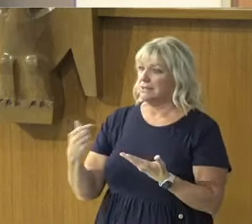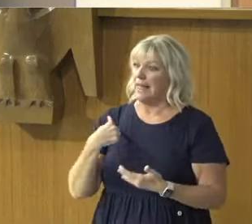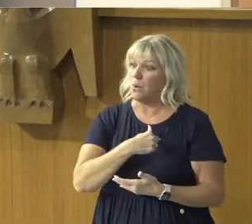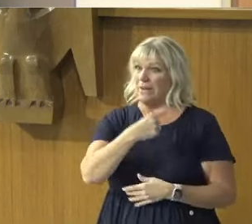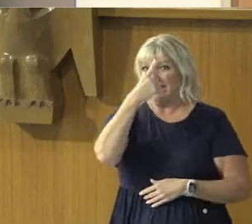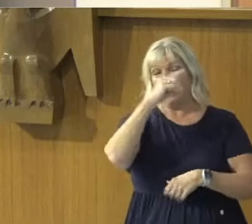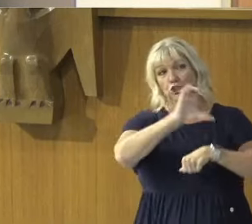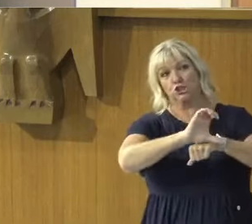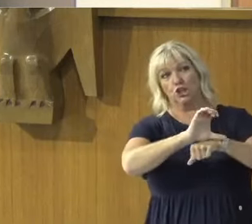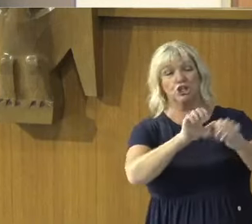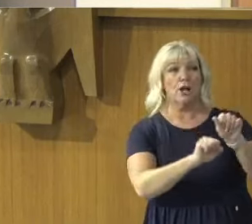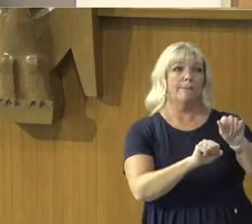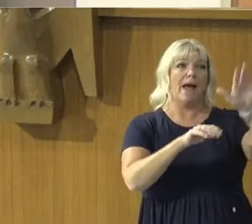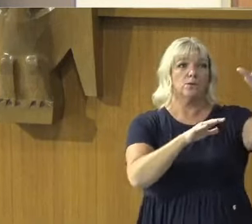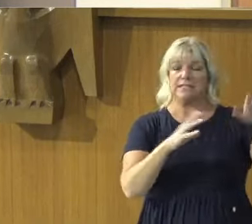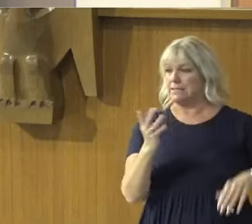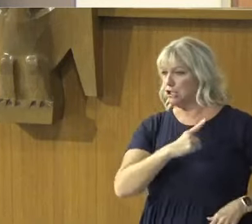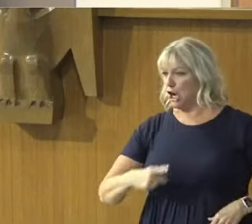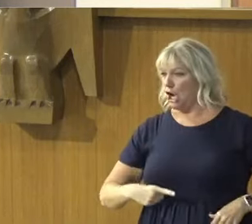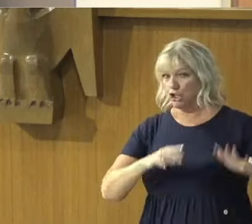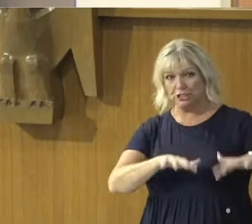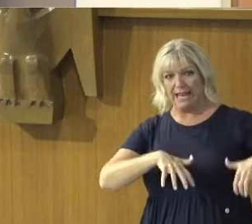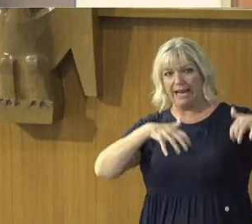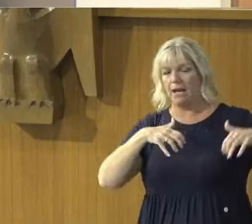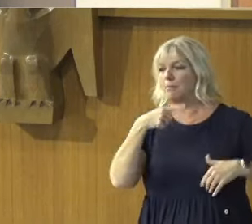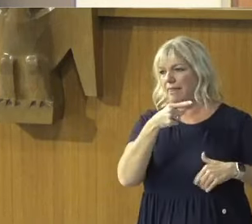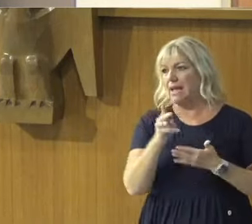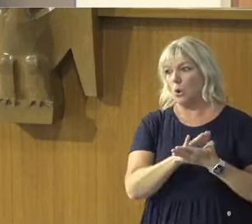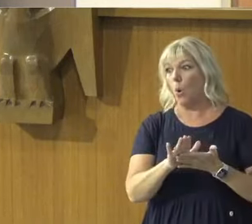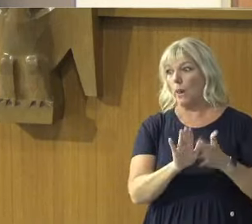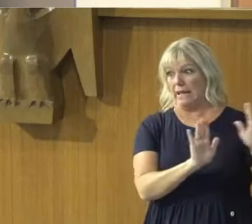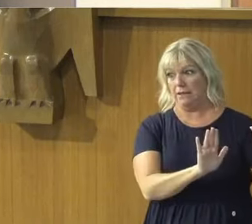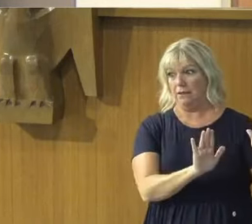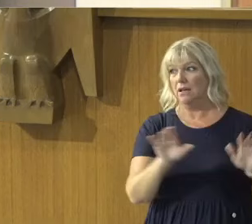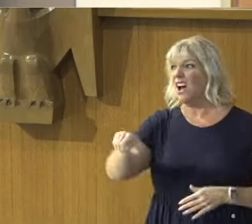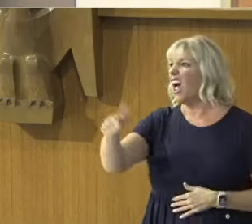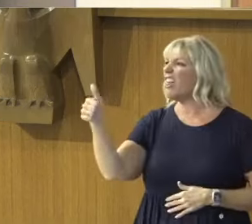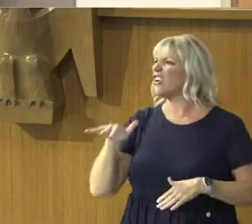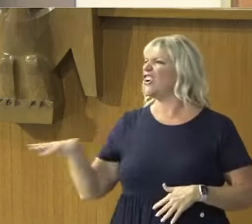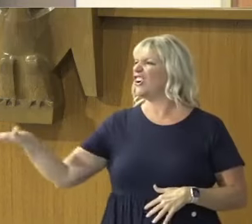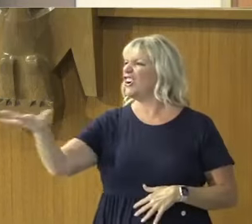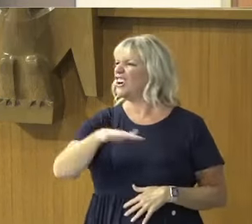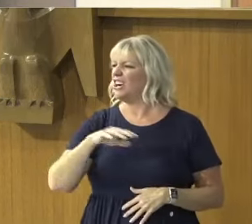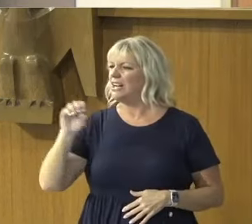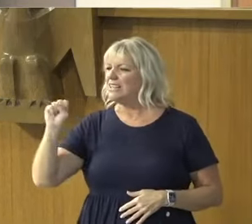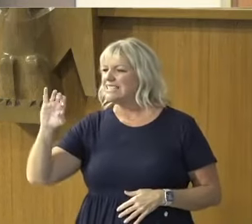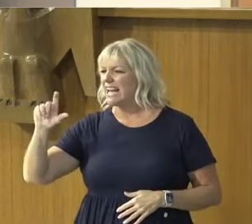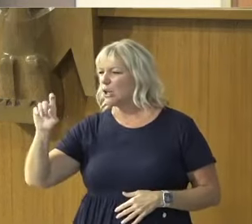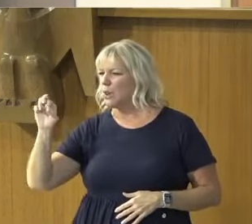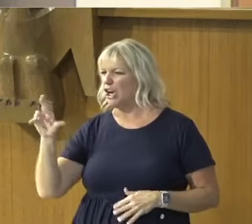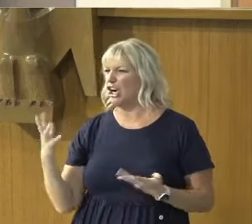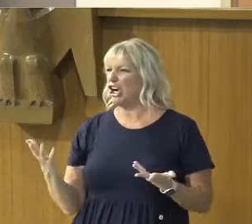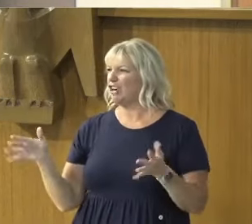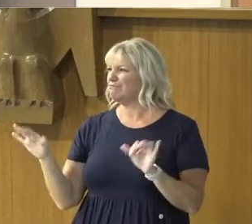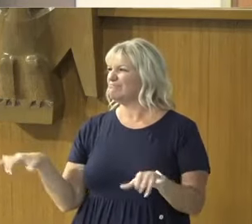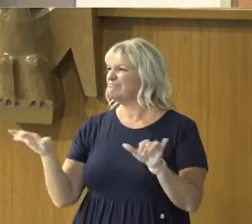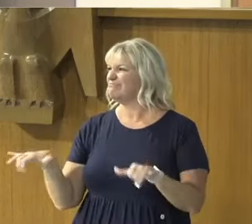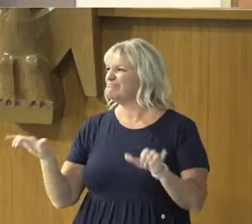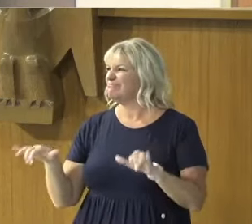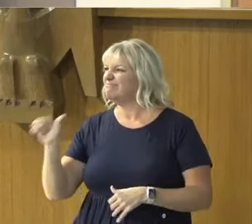places. Those are sacred. But everything else is secular and mundane and ordinary.